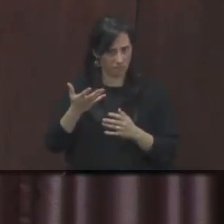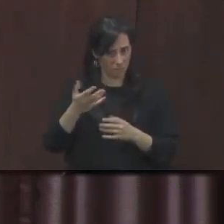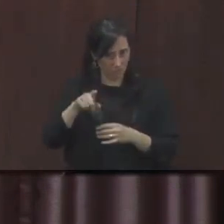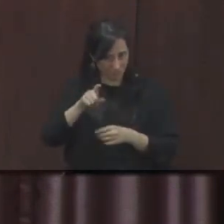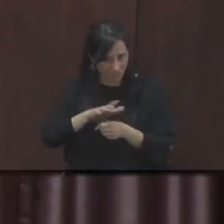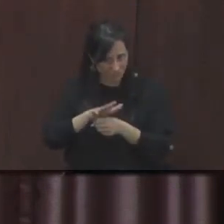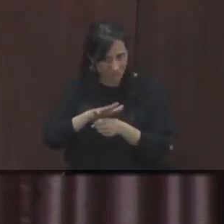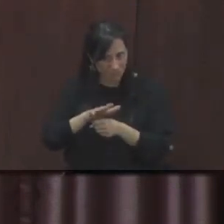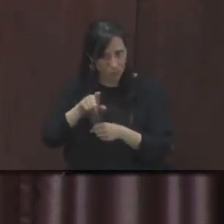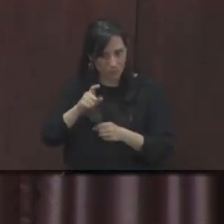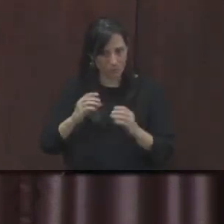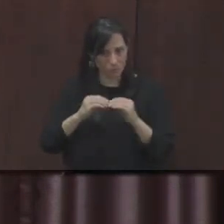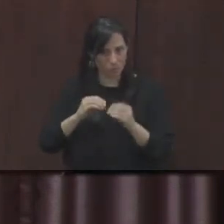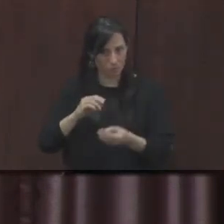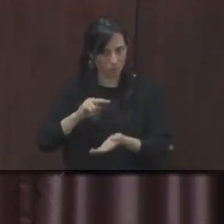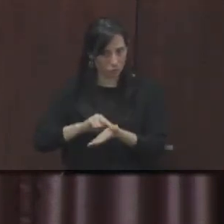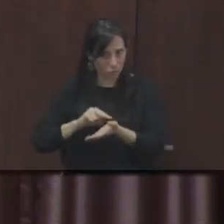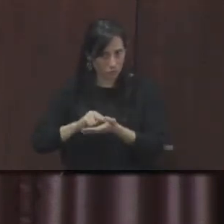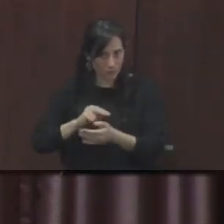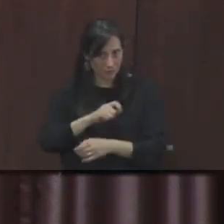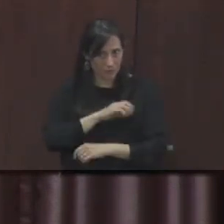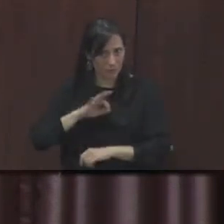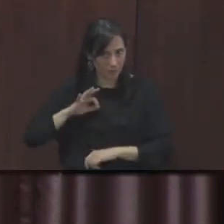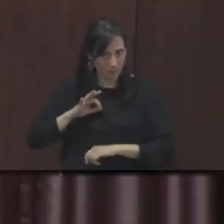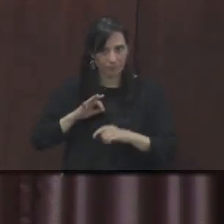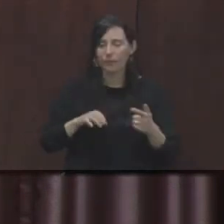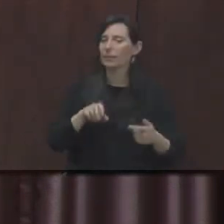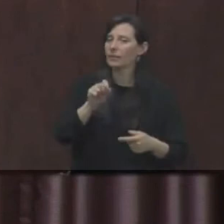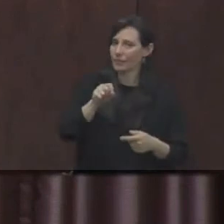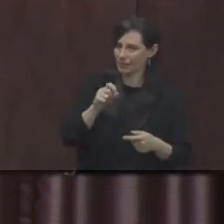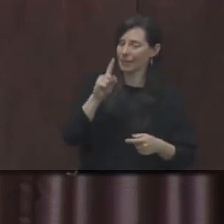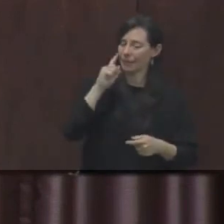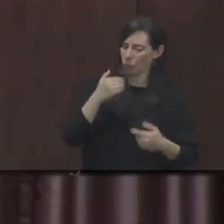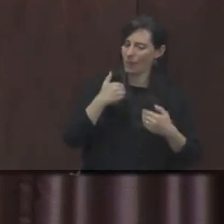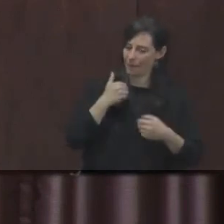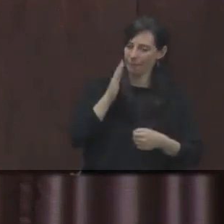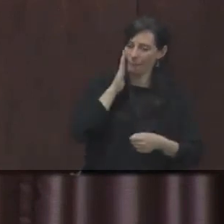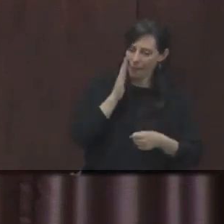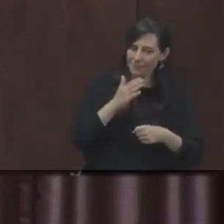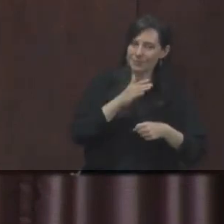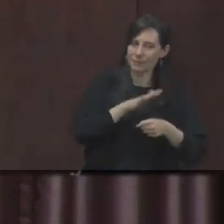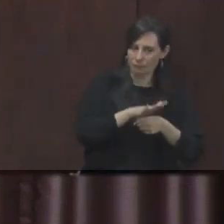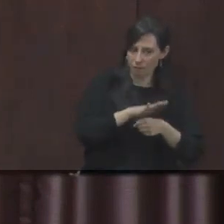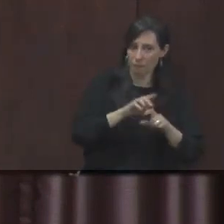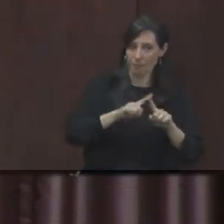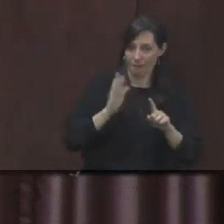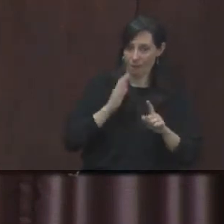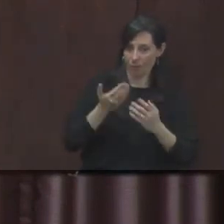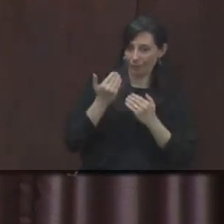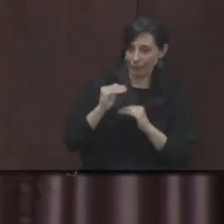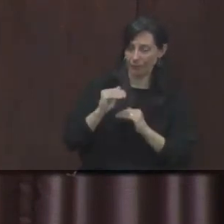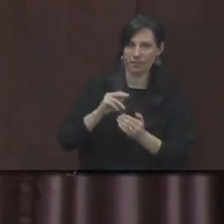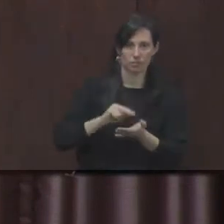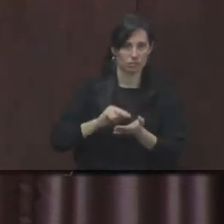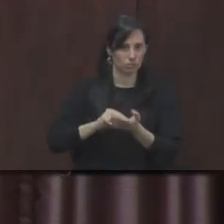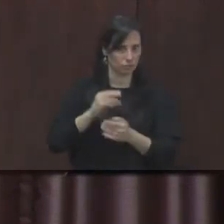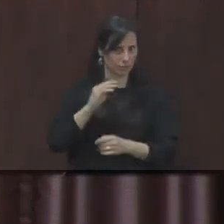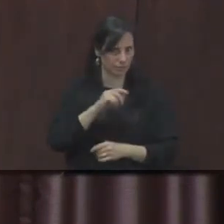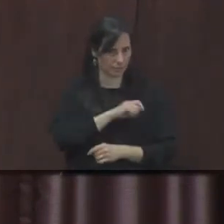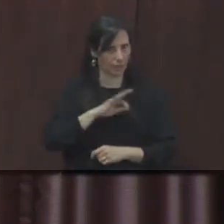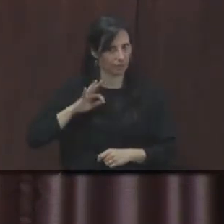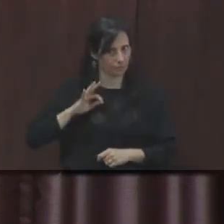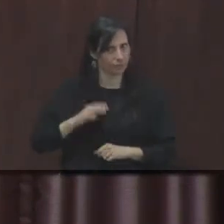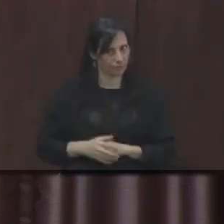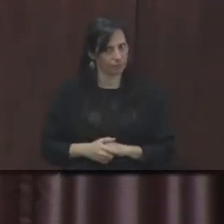plan for that, and then now what we're seeing is the staffing issues will be the thing that limits us the most. Right. Another question I've gotten from community members